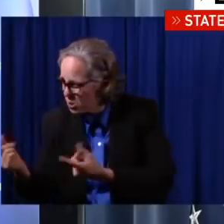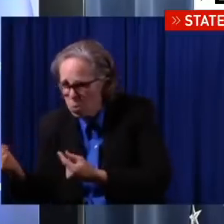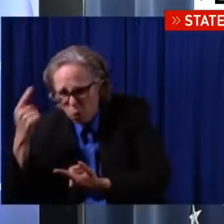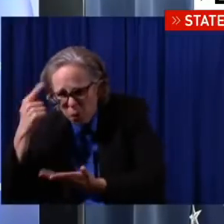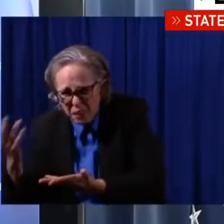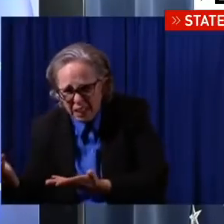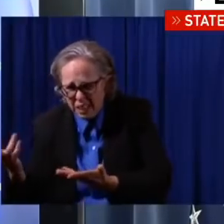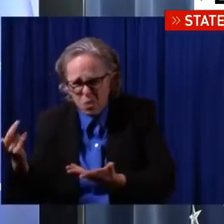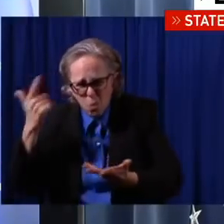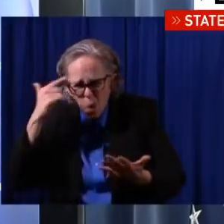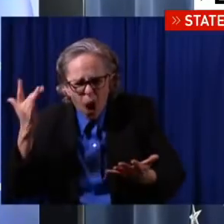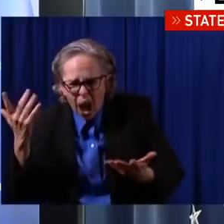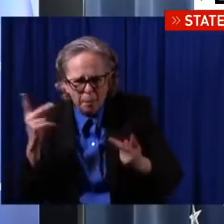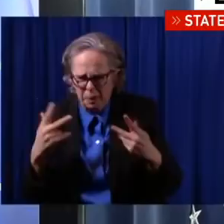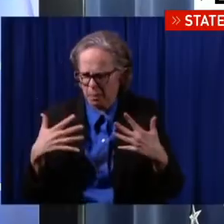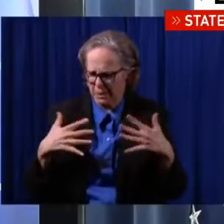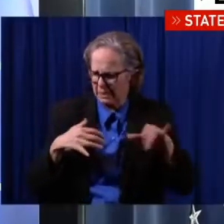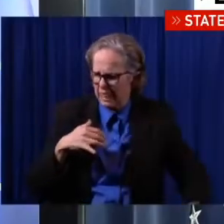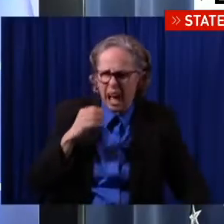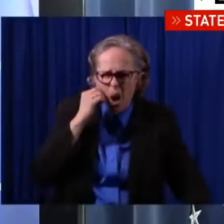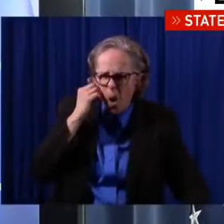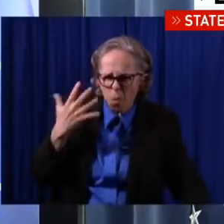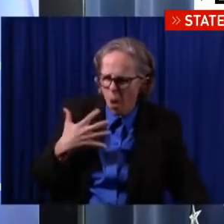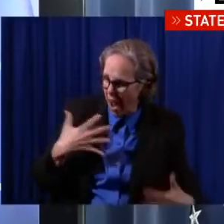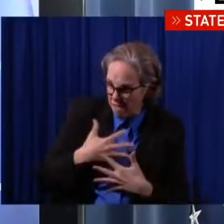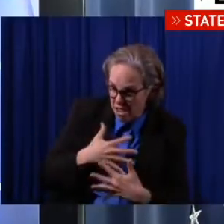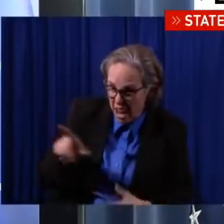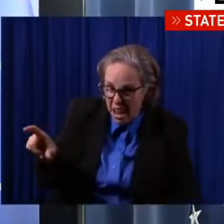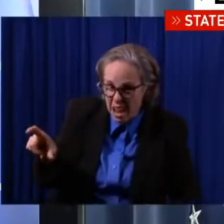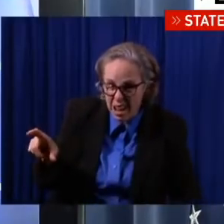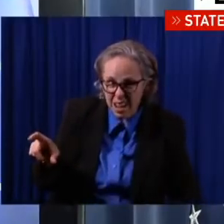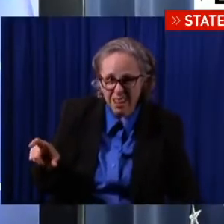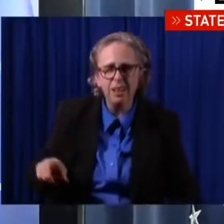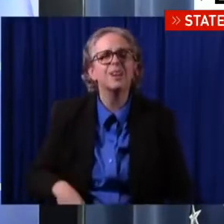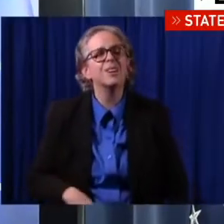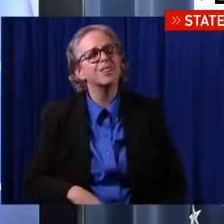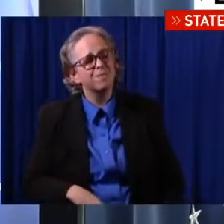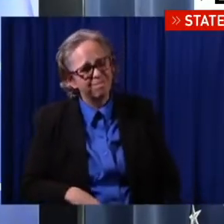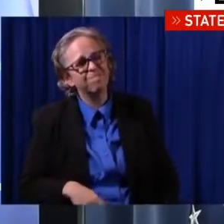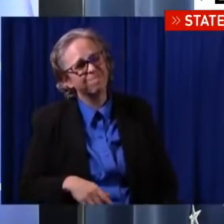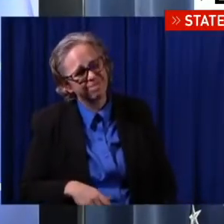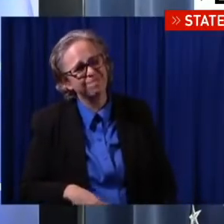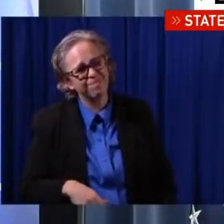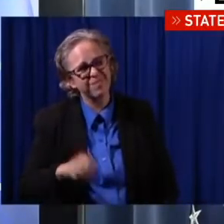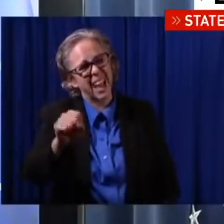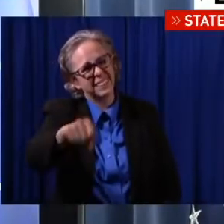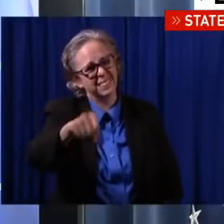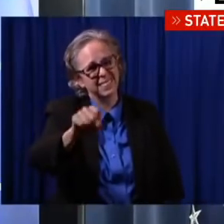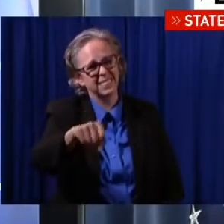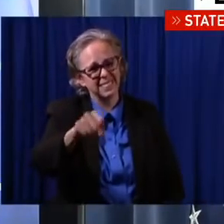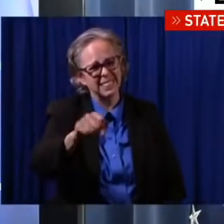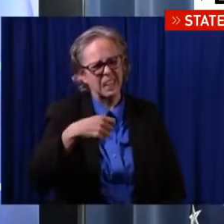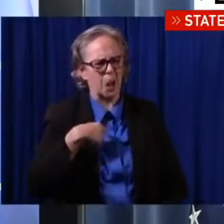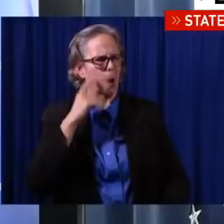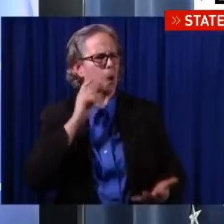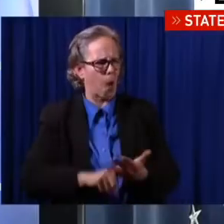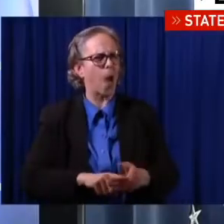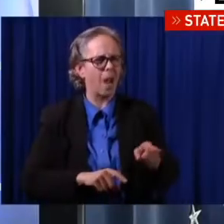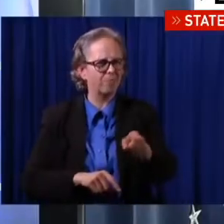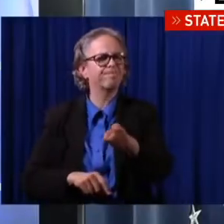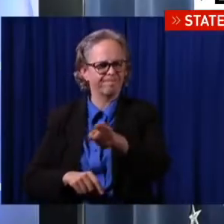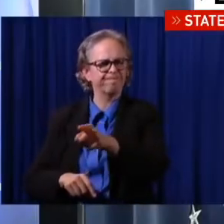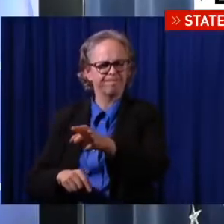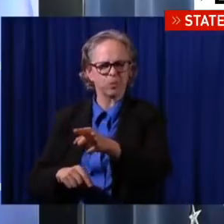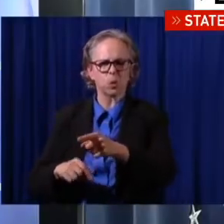do you think it is? Well, that's what we think it is. And actually, we have asked our question, that same